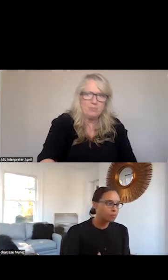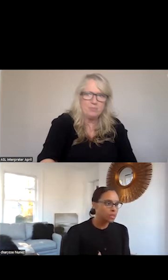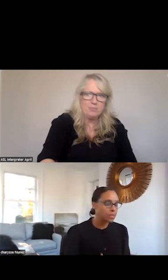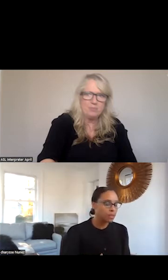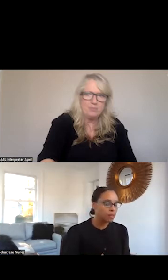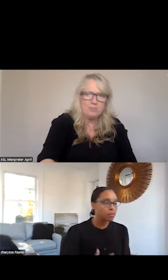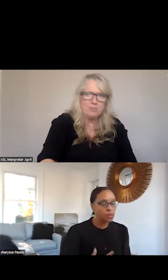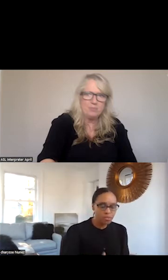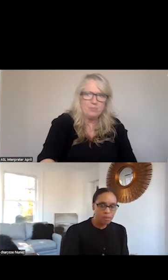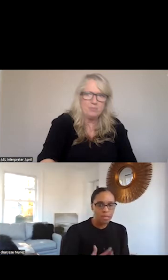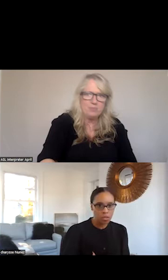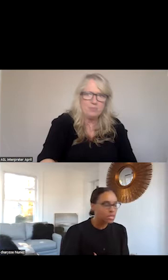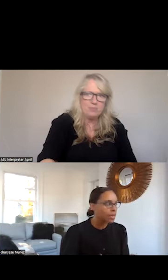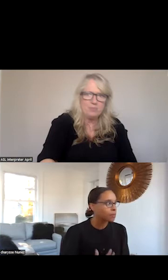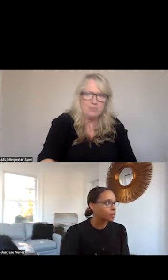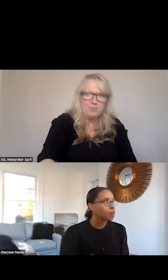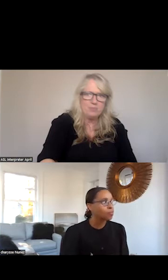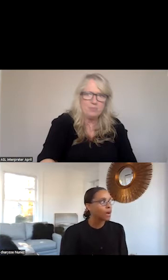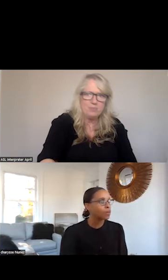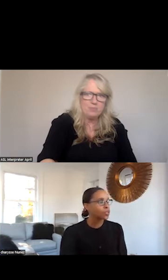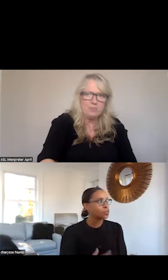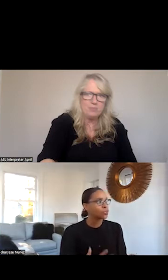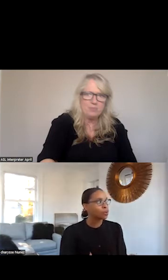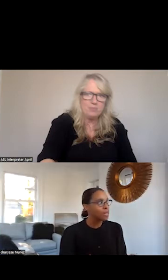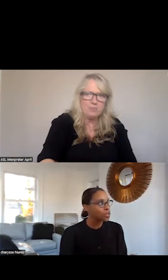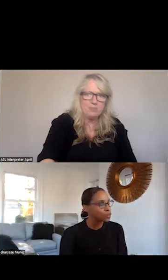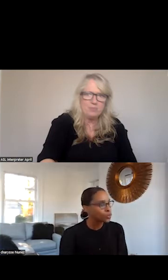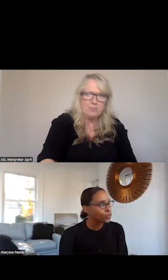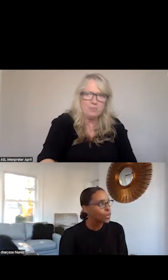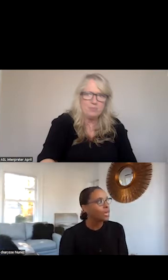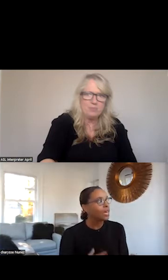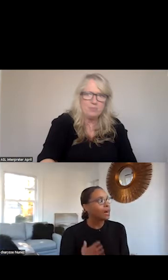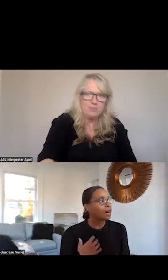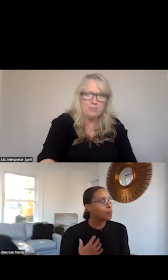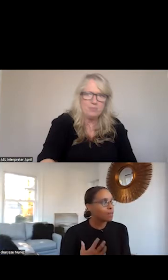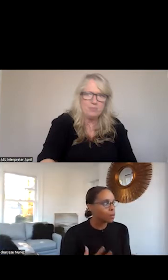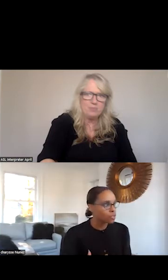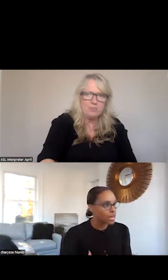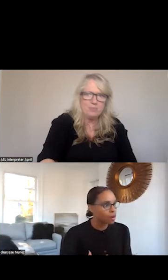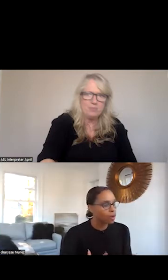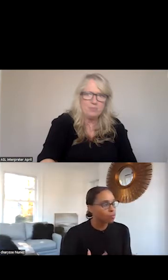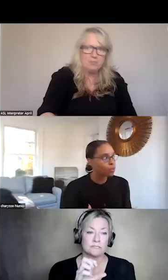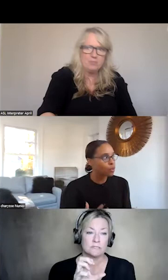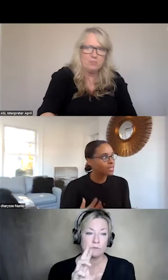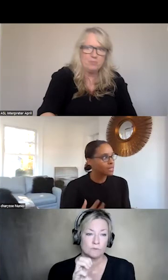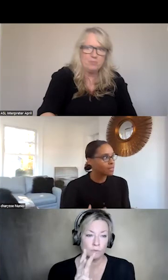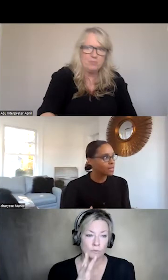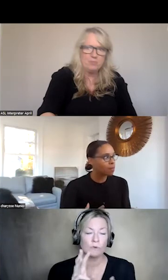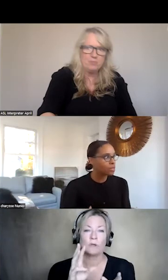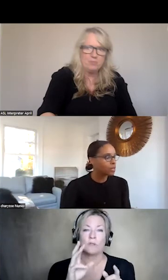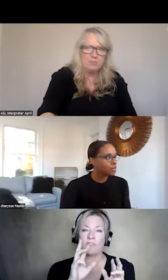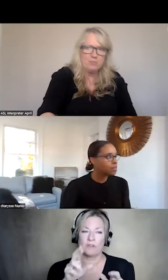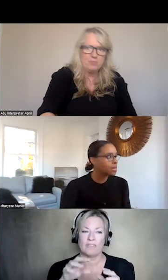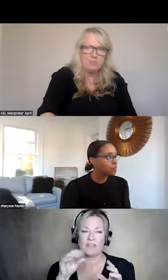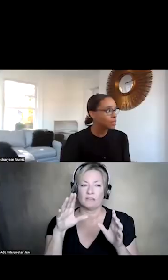more effectively refer to them and understand their profiles. So you see the crisis crew, and those that are reportedly in the